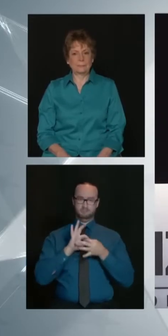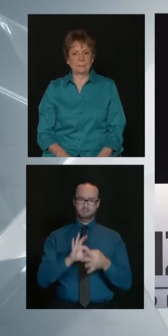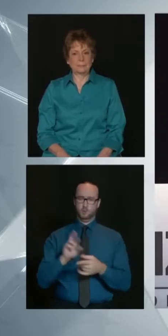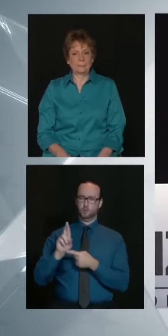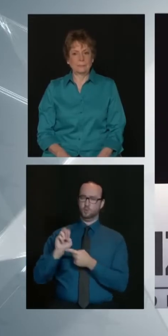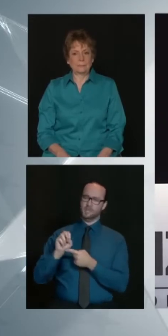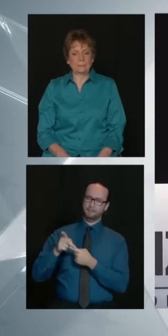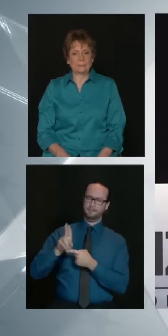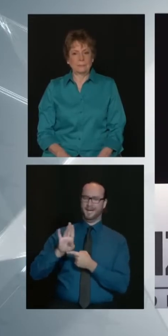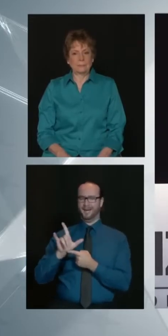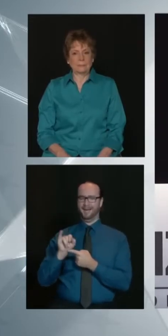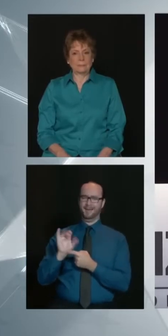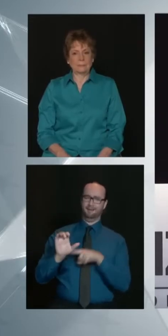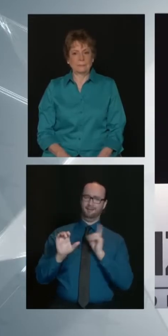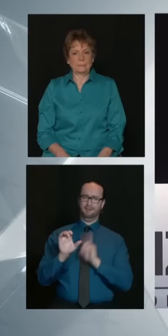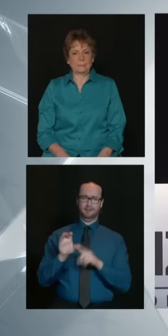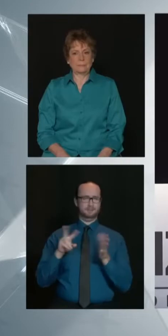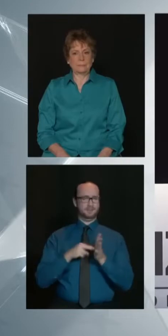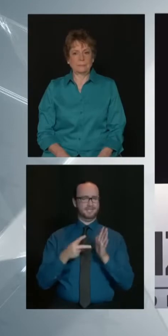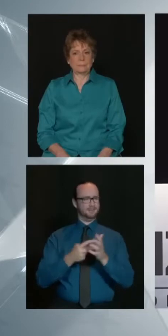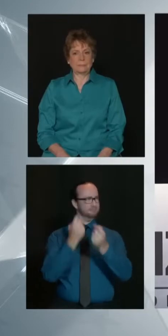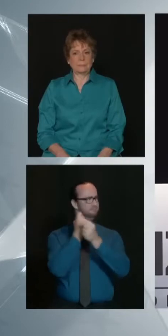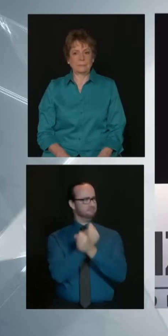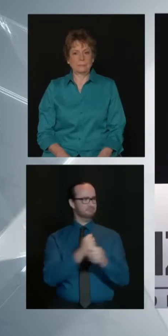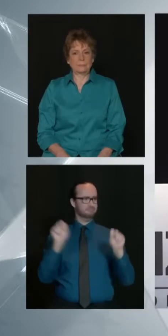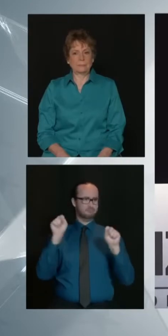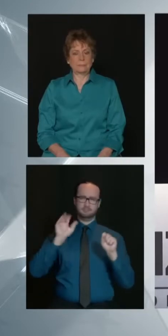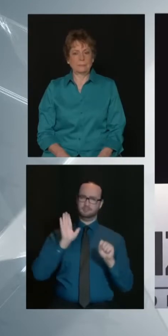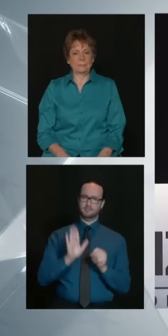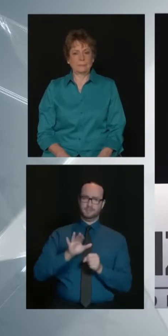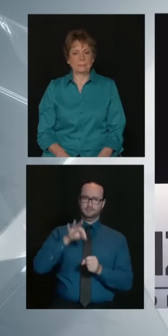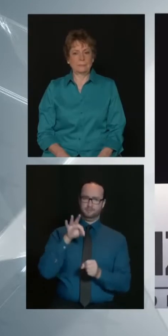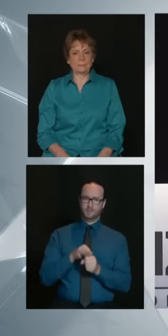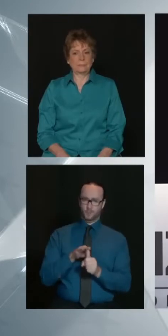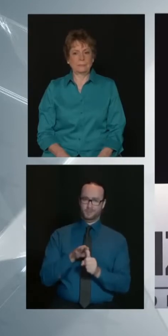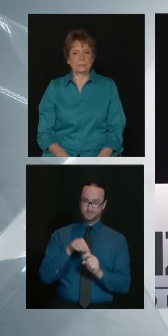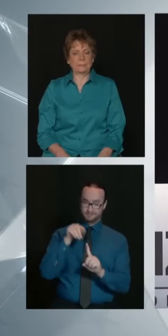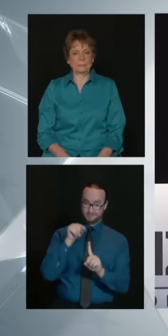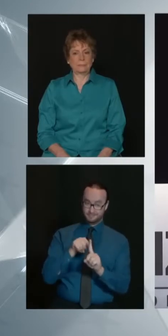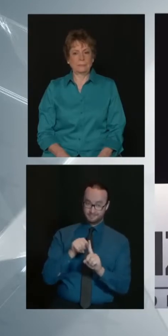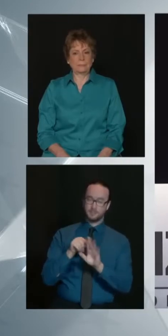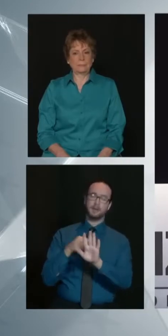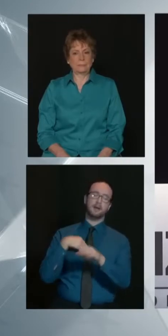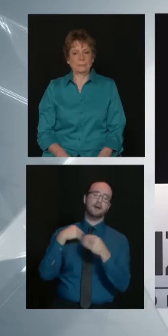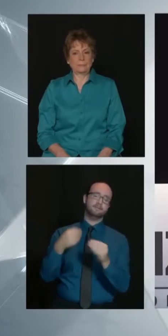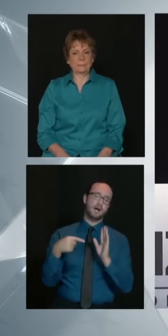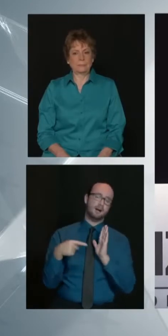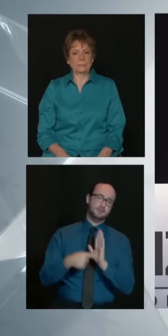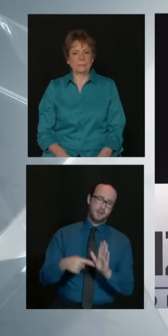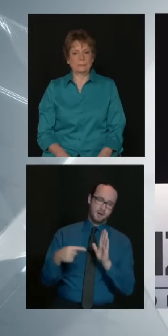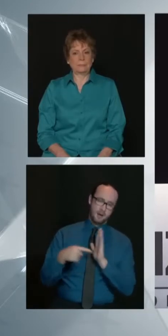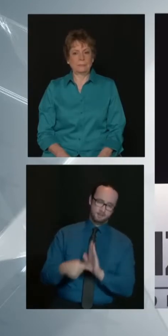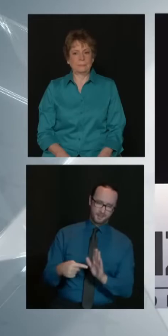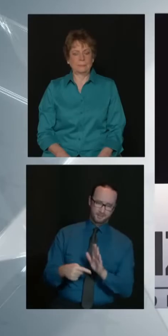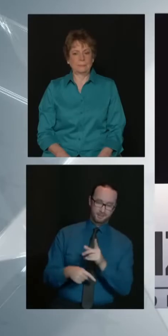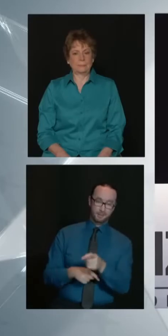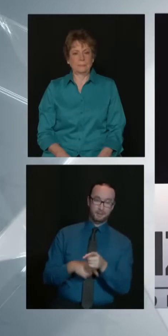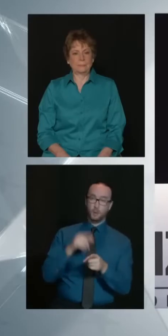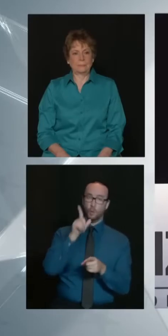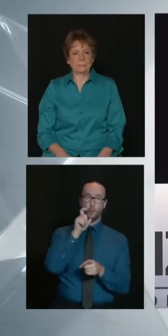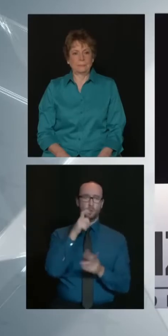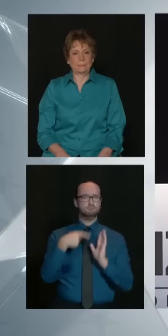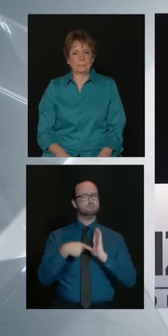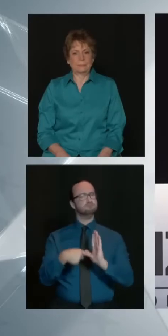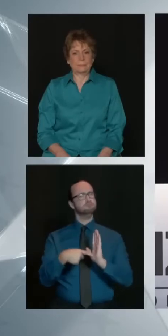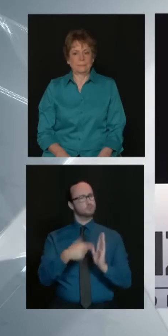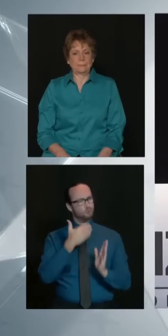up for a vote. Very little should be up for a vote. Like, for example, who should represent the good people of the state of